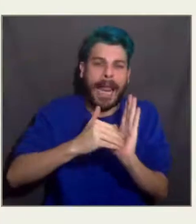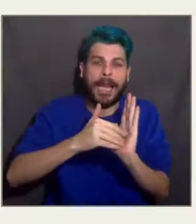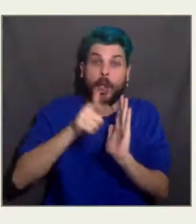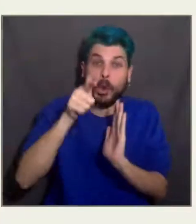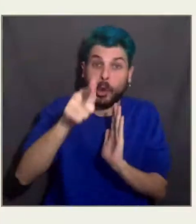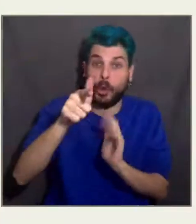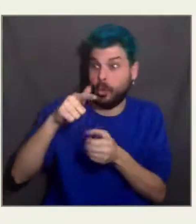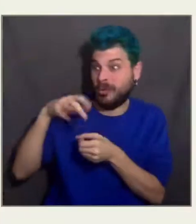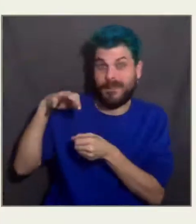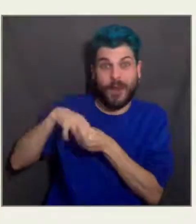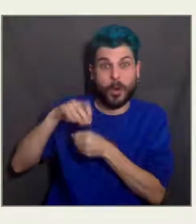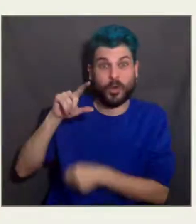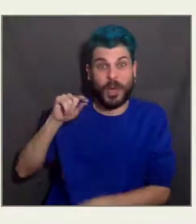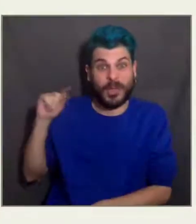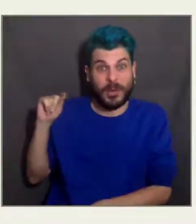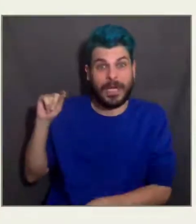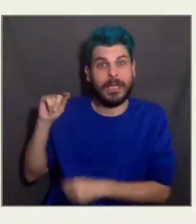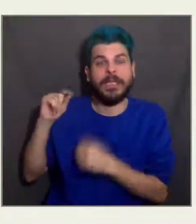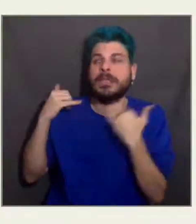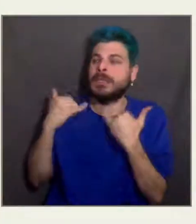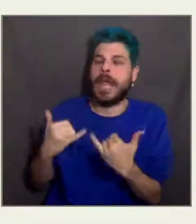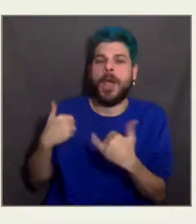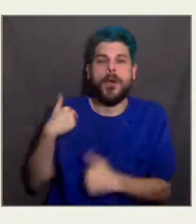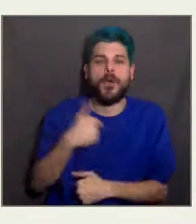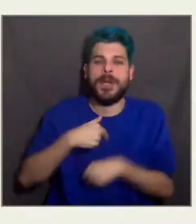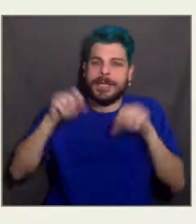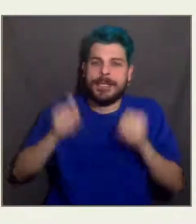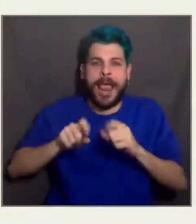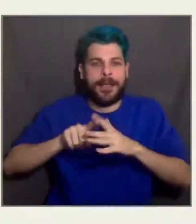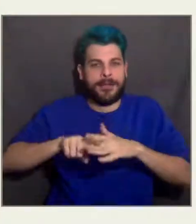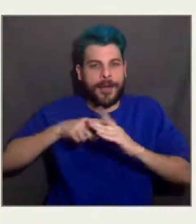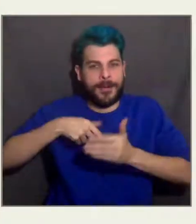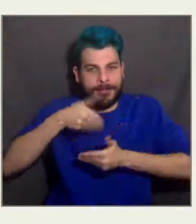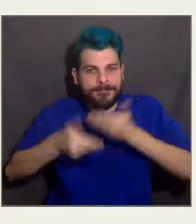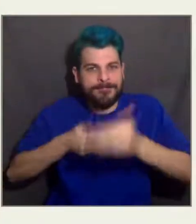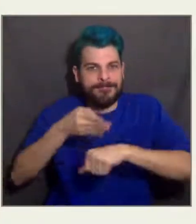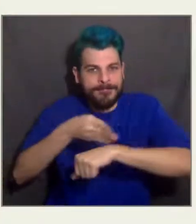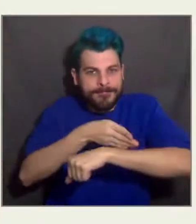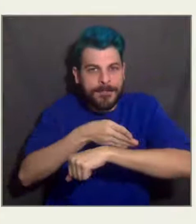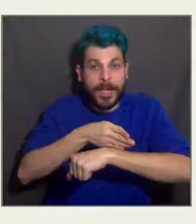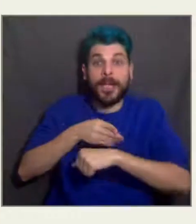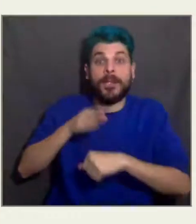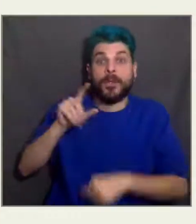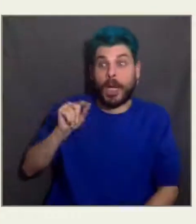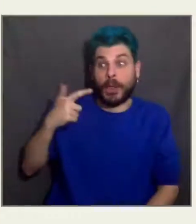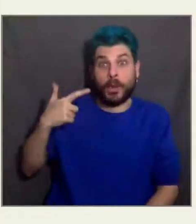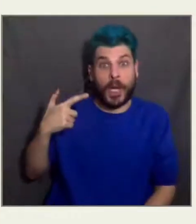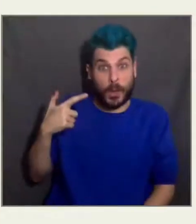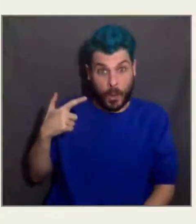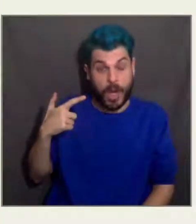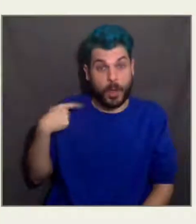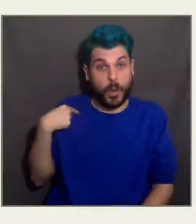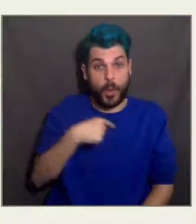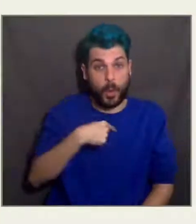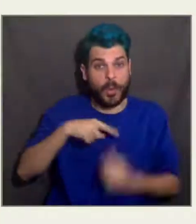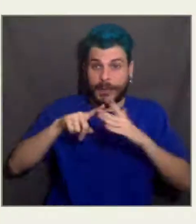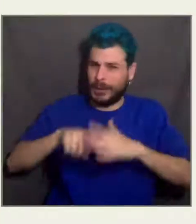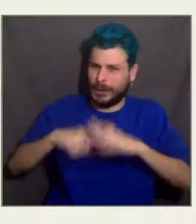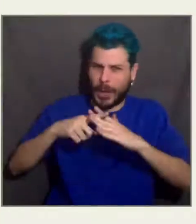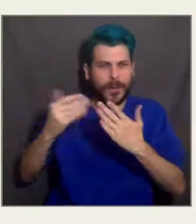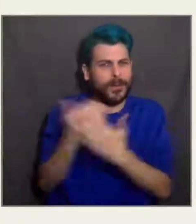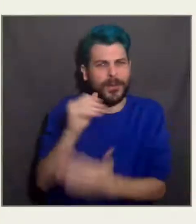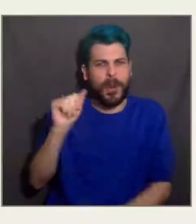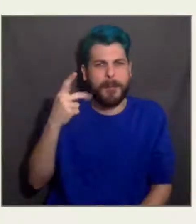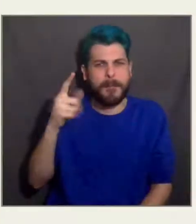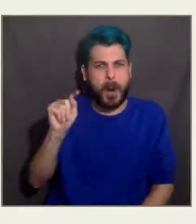In 2021, the first apartments paid for by the Metro Affordable Housing Bond opened. Today, from Beaverton